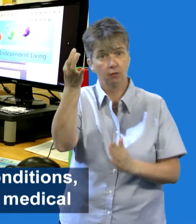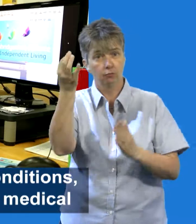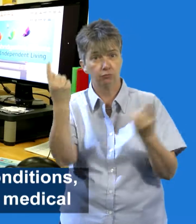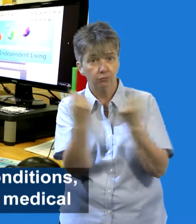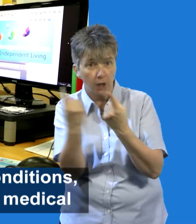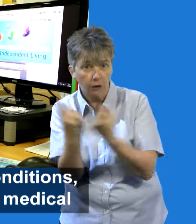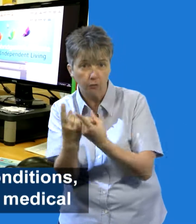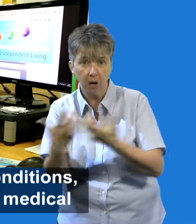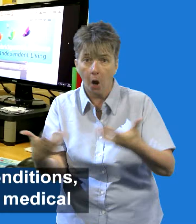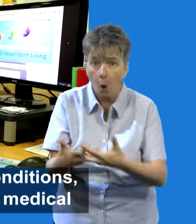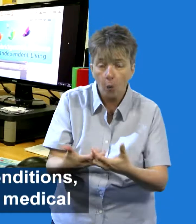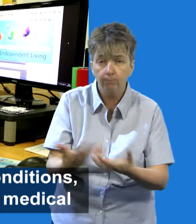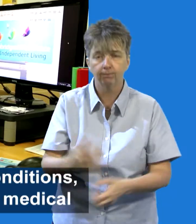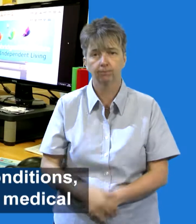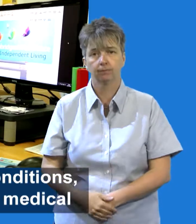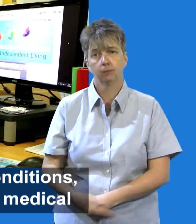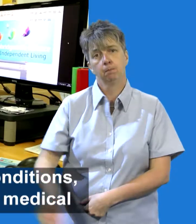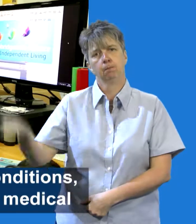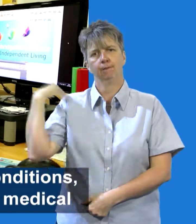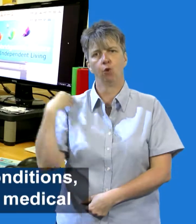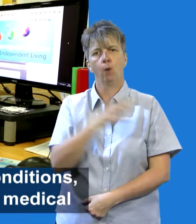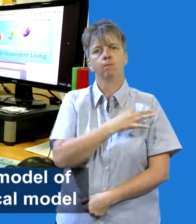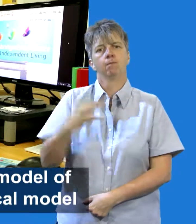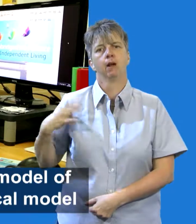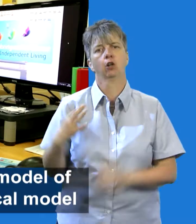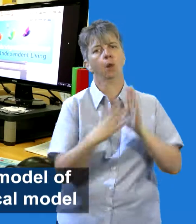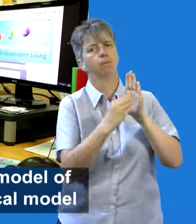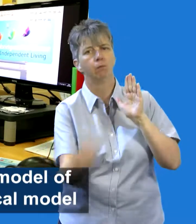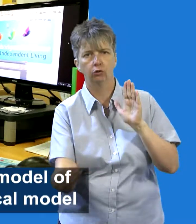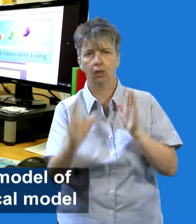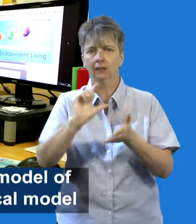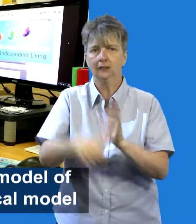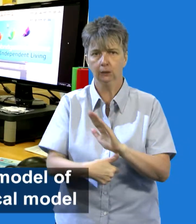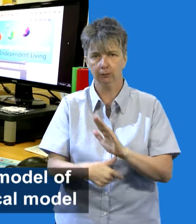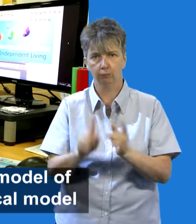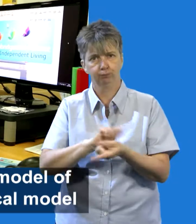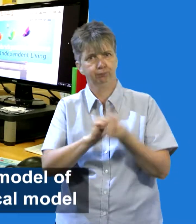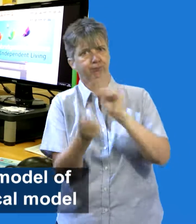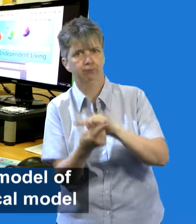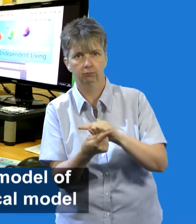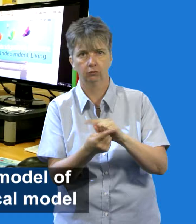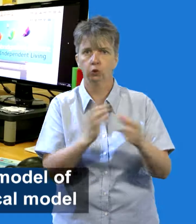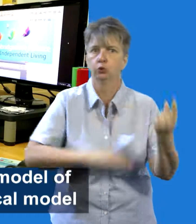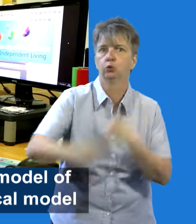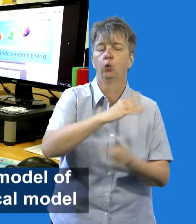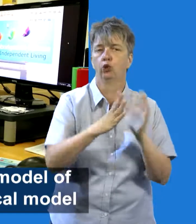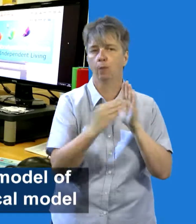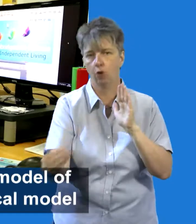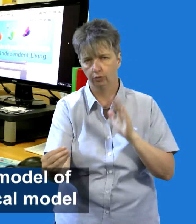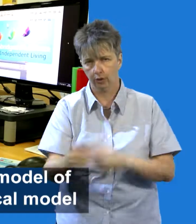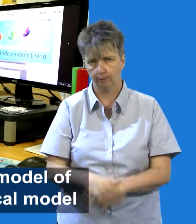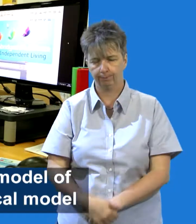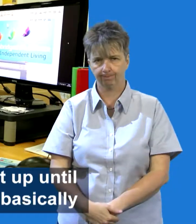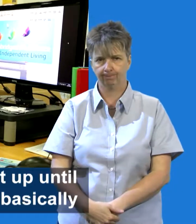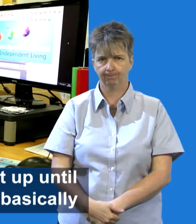conditions as society has moved from the medical model of disability to the social model of disability. And briefly,